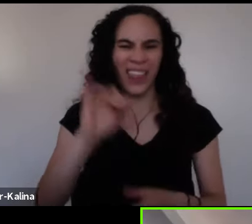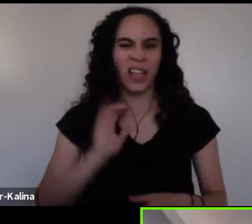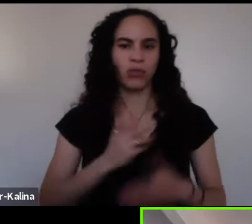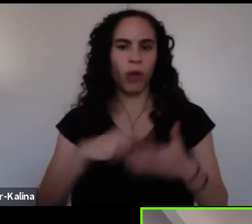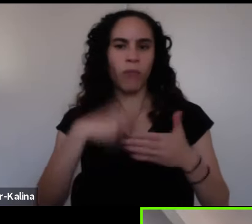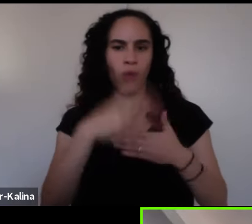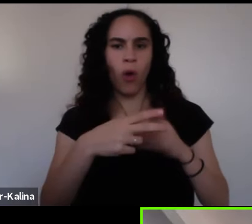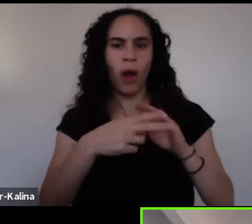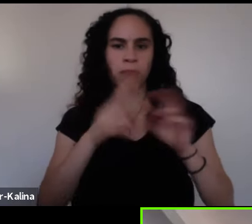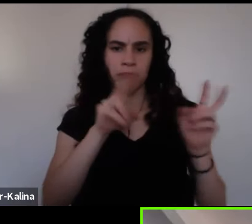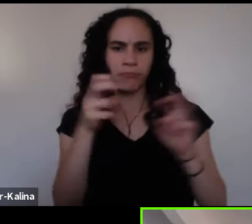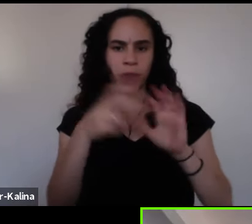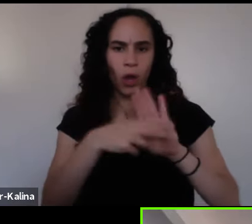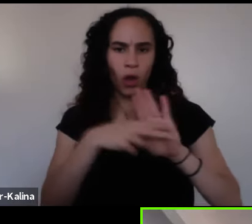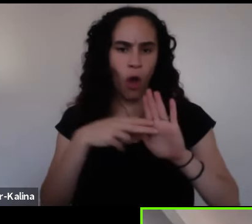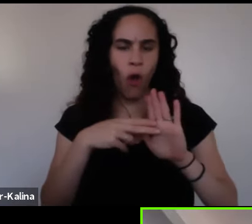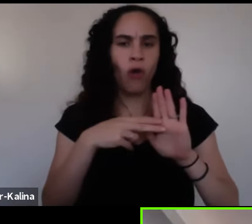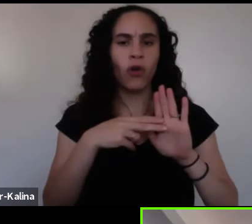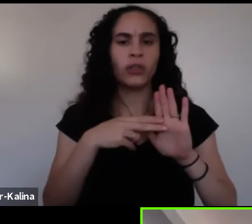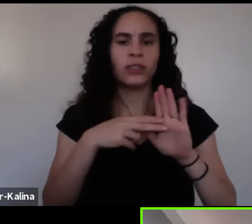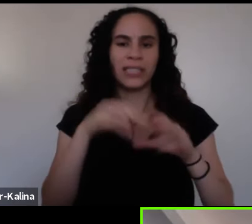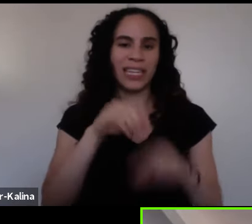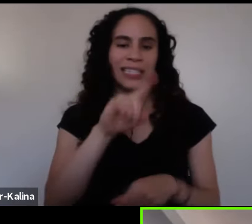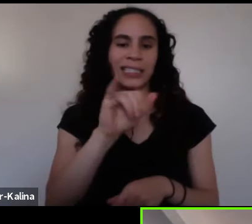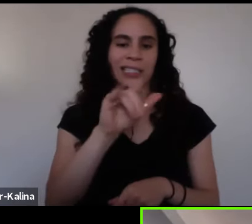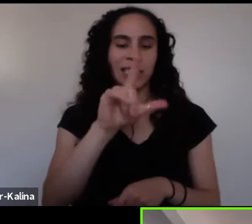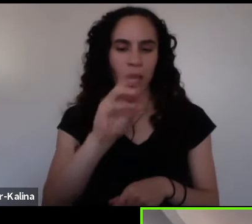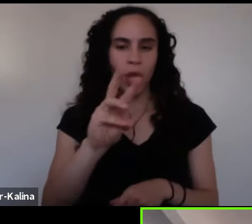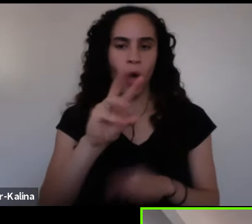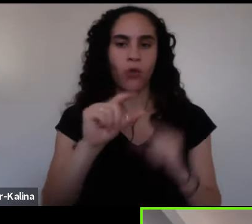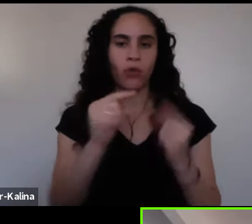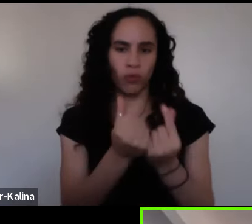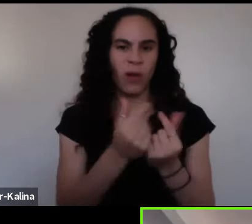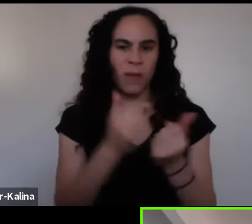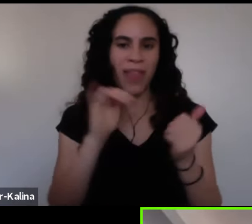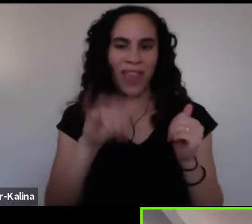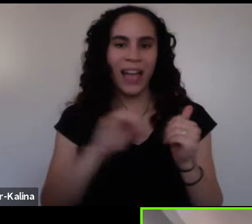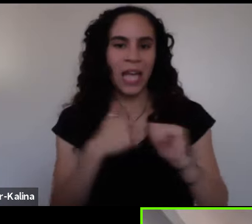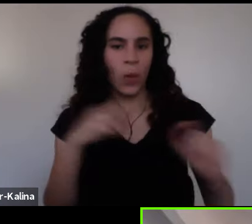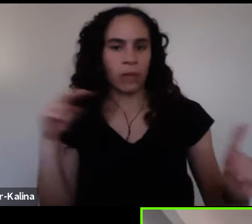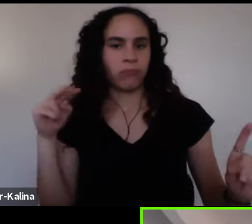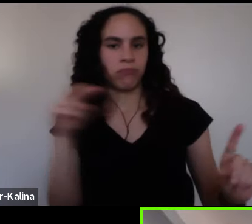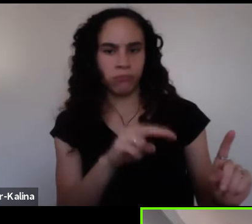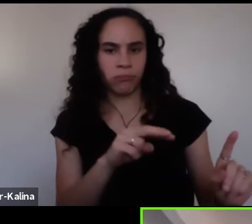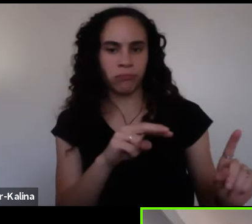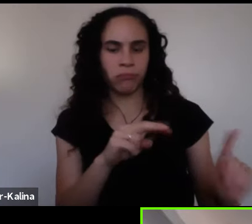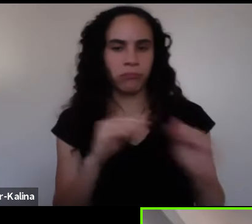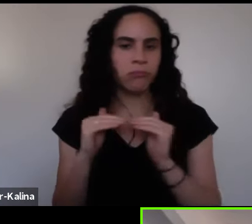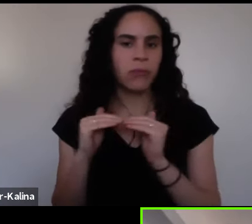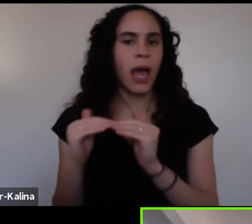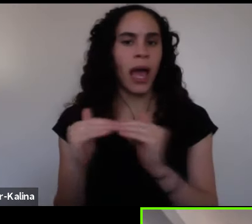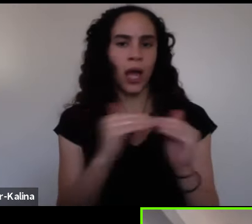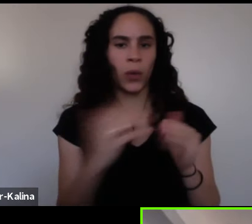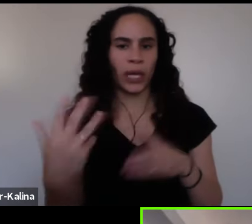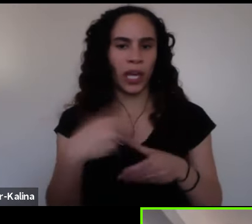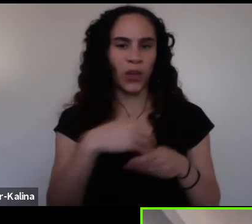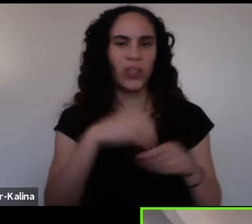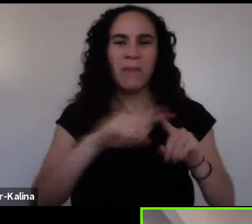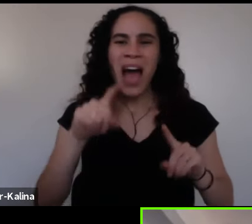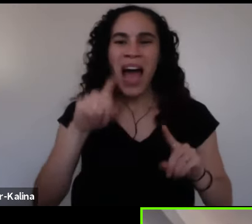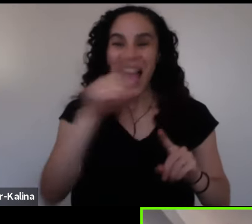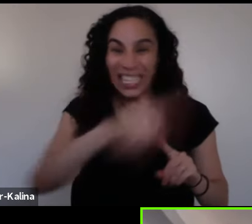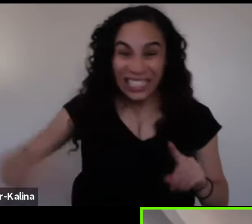it's very descriptive of how we look at diversity, equity, and inclusion. But I need to get them to internalize the need for